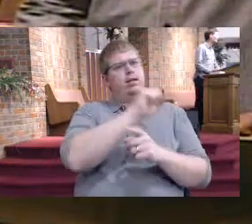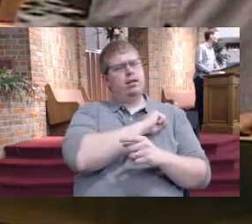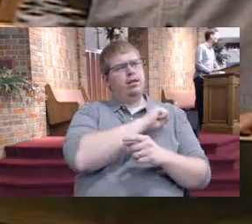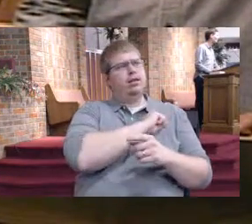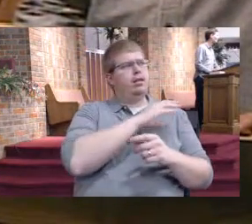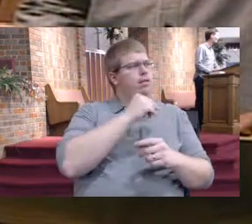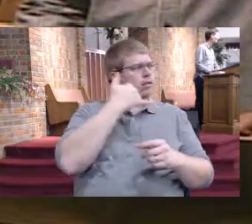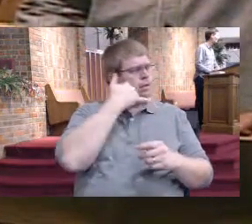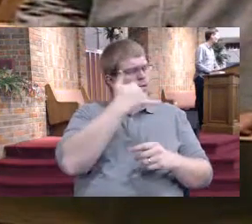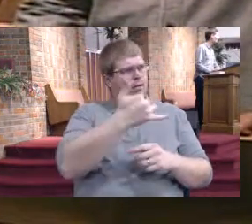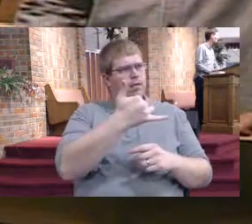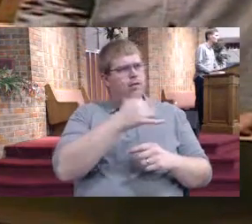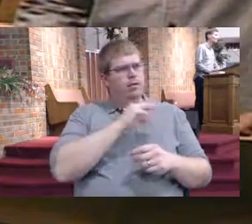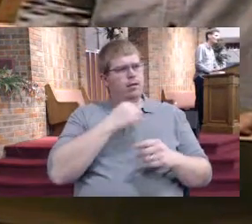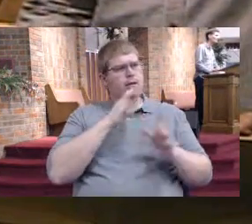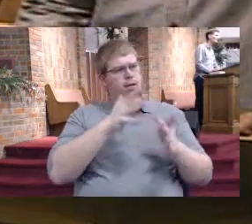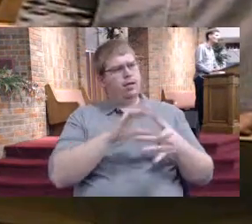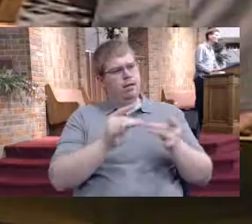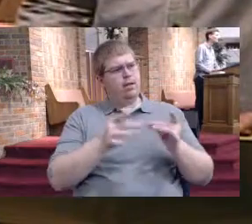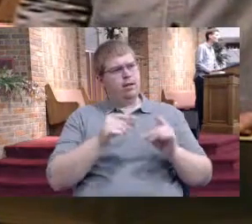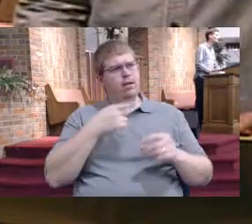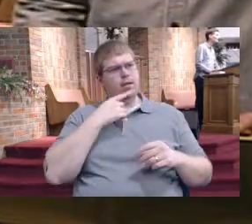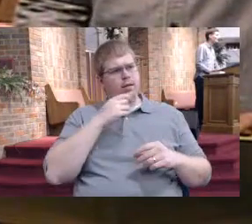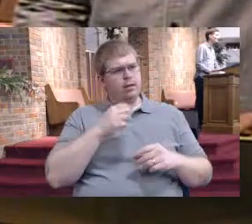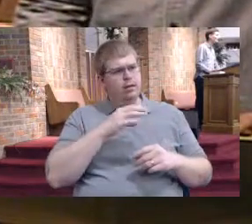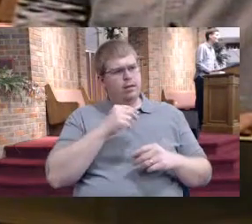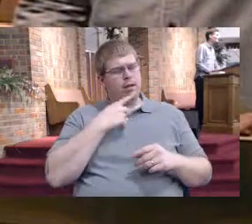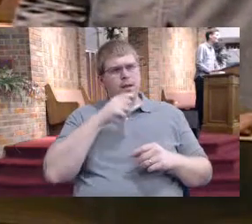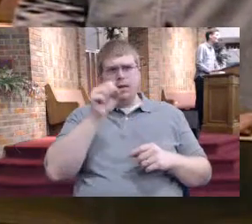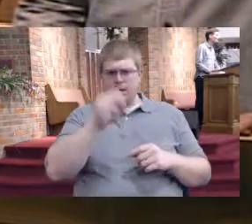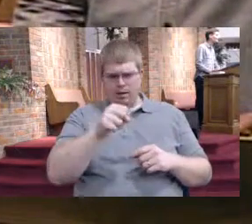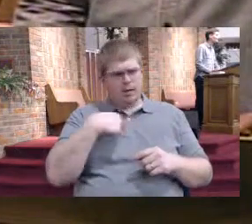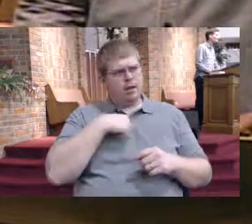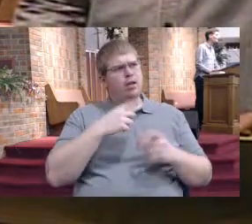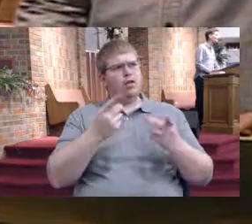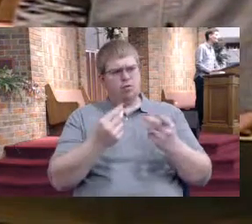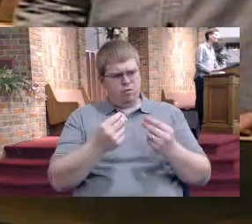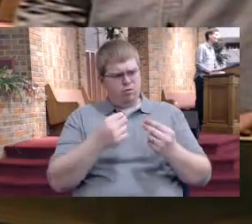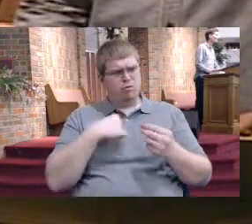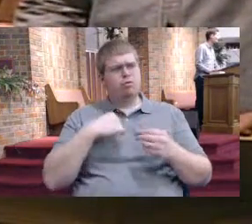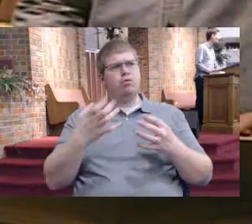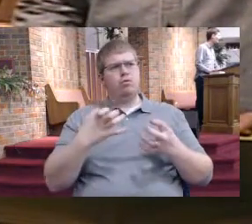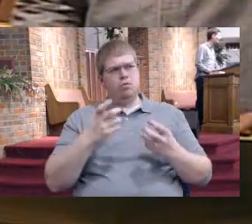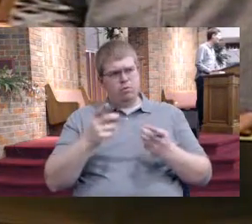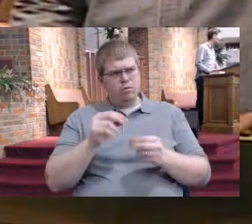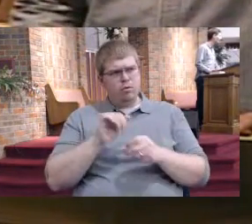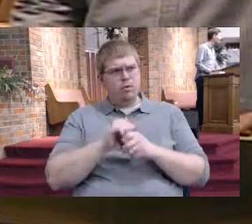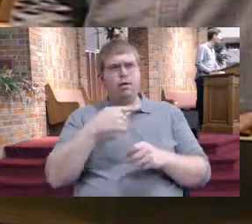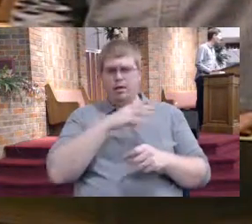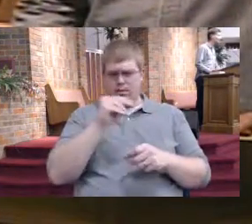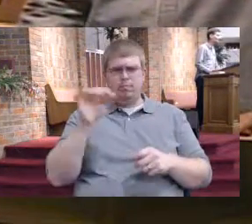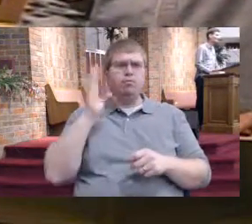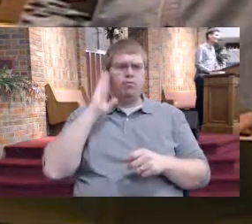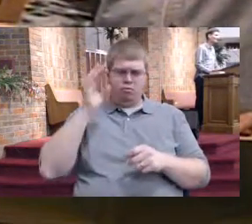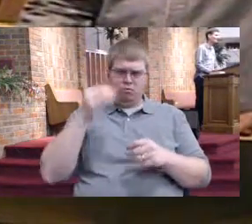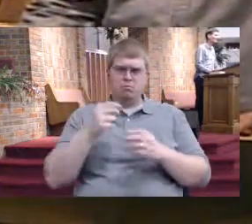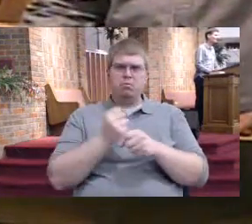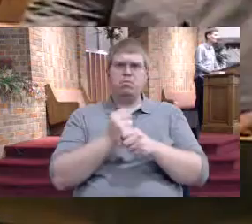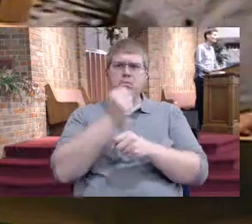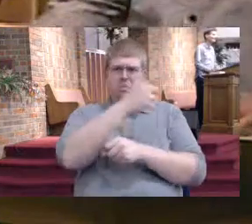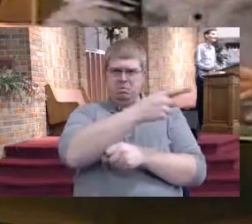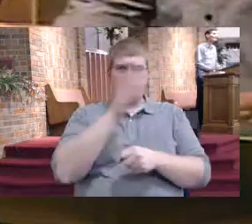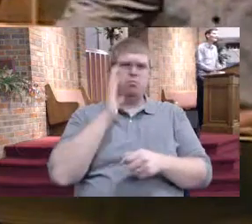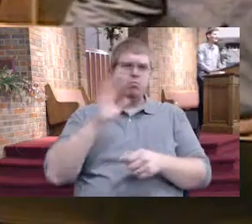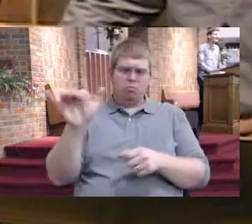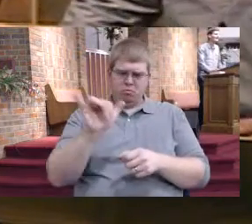in December after I left a message, and he said, we've been doing that. That's intentional, and we got you on the budget for next year, too.